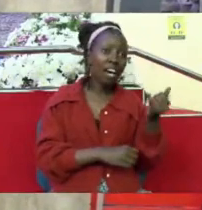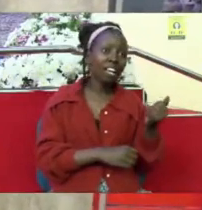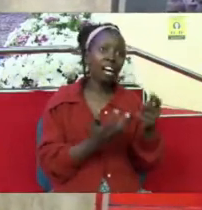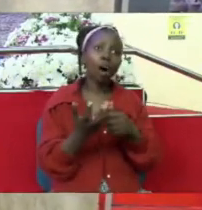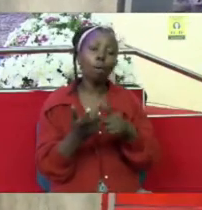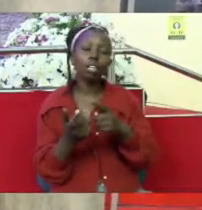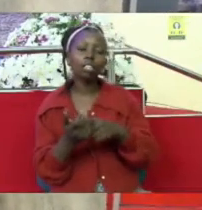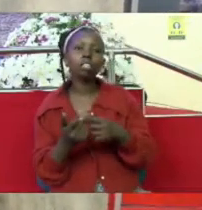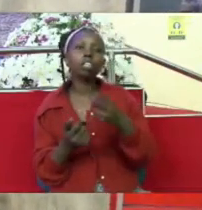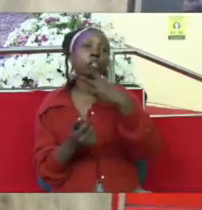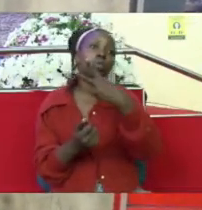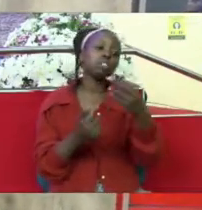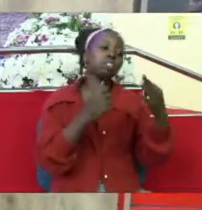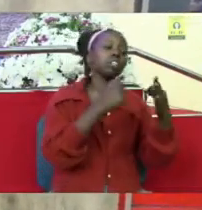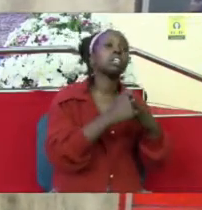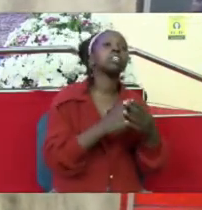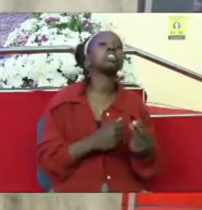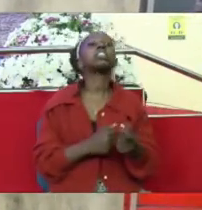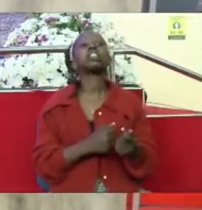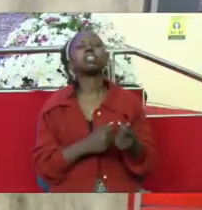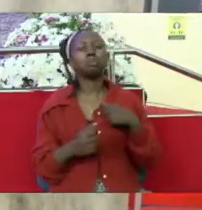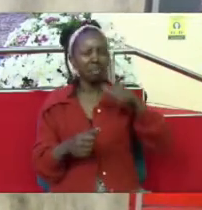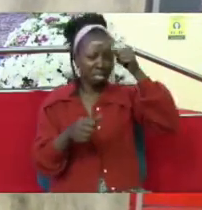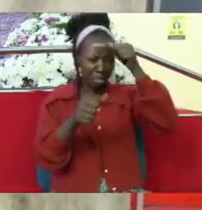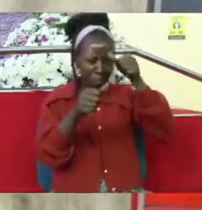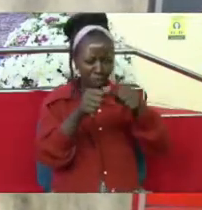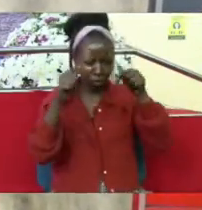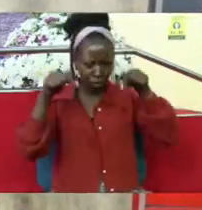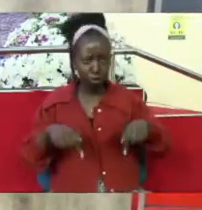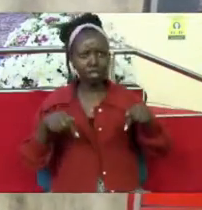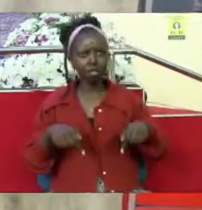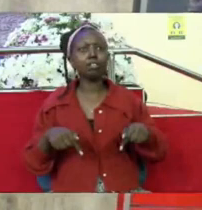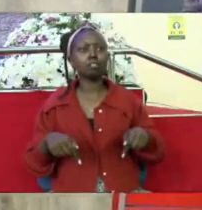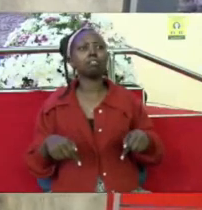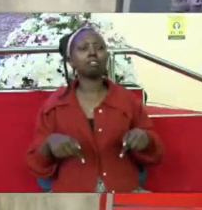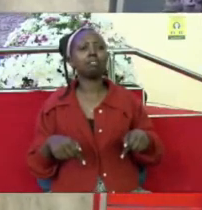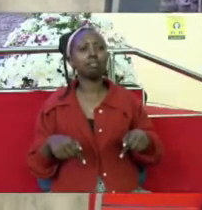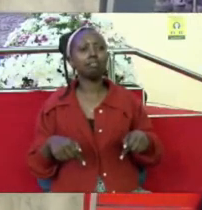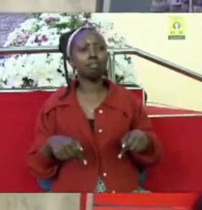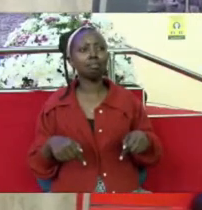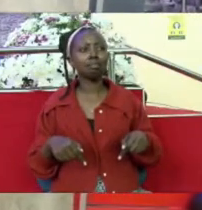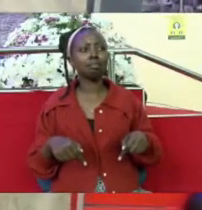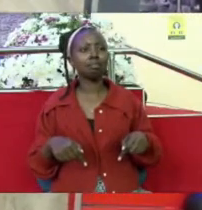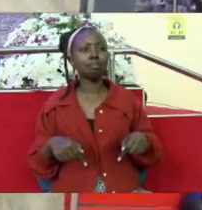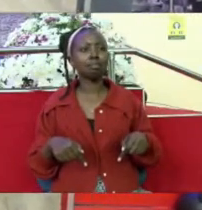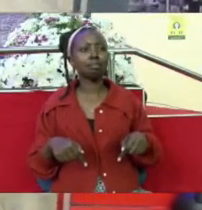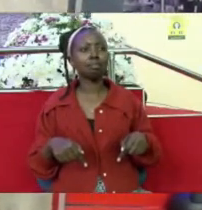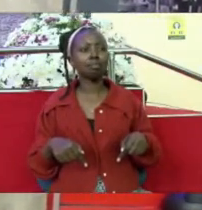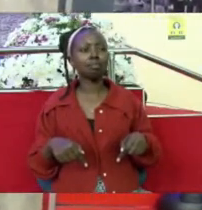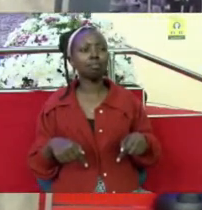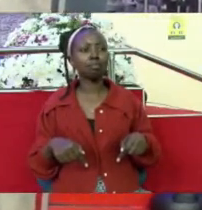28 shillings. I say, I still remember them to date. Na ikumbuka hiyo hadi leo. Na nime